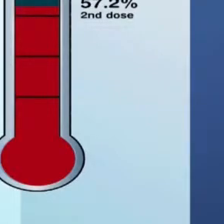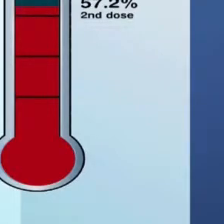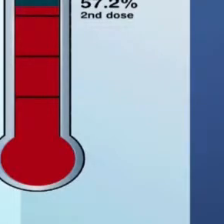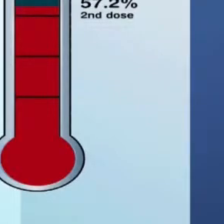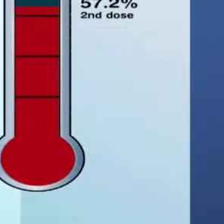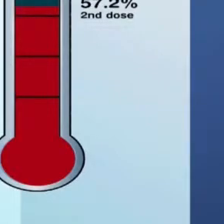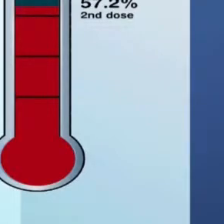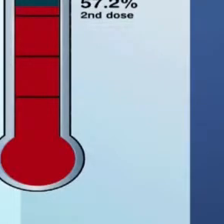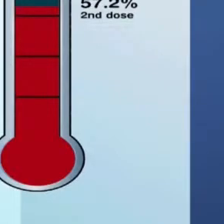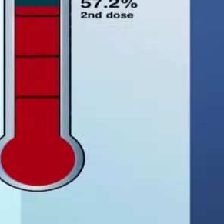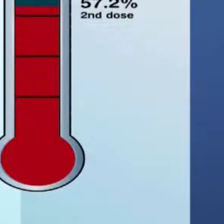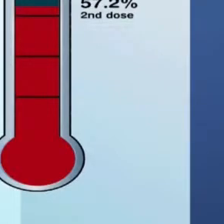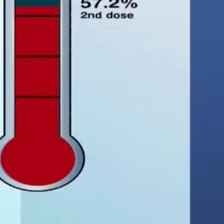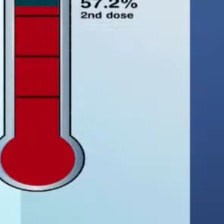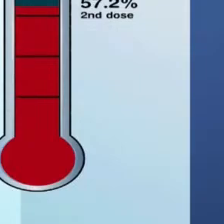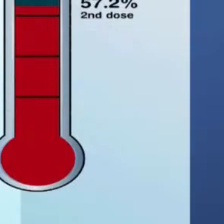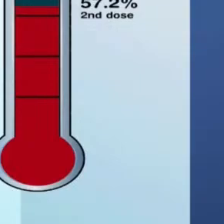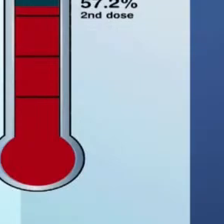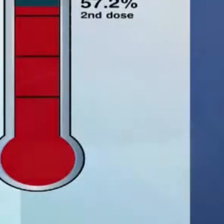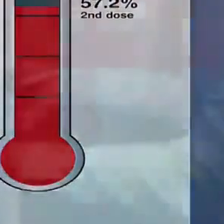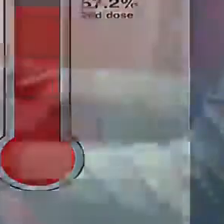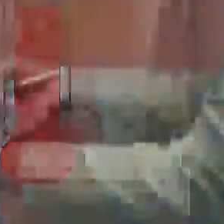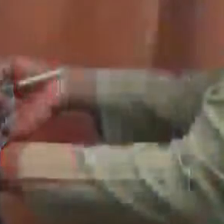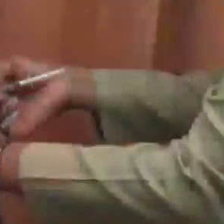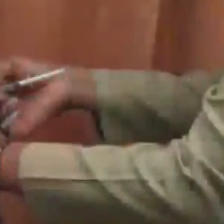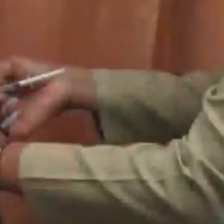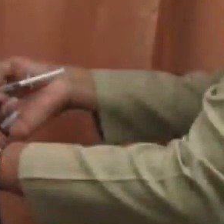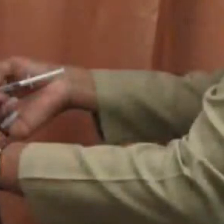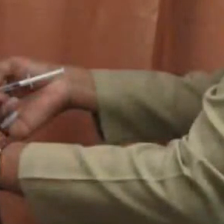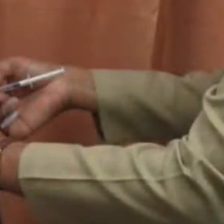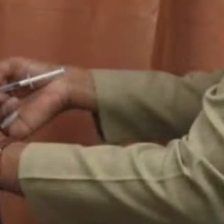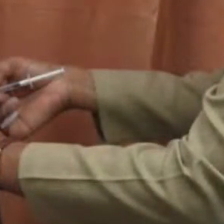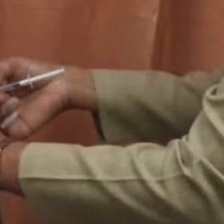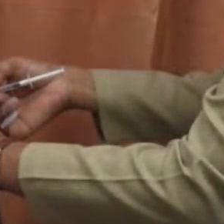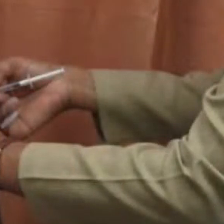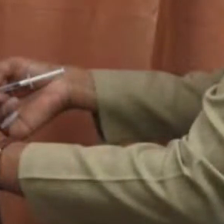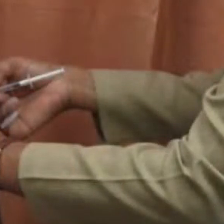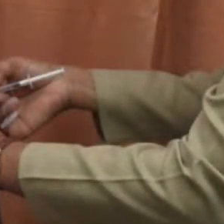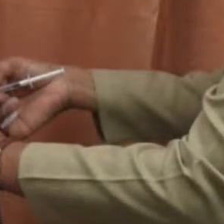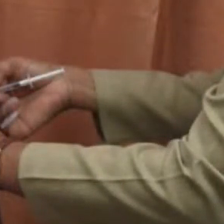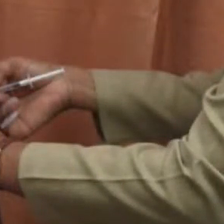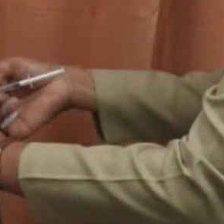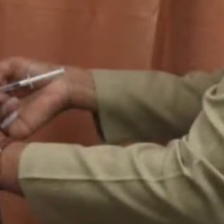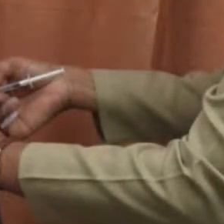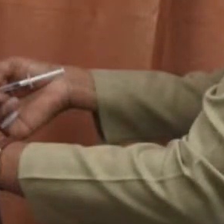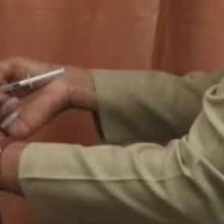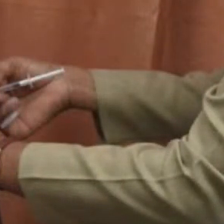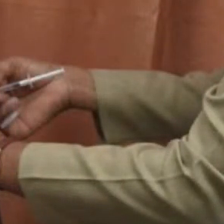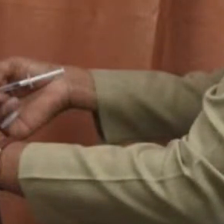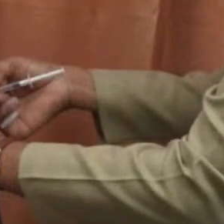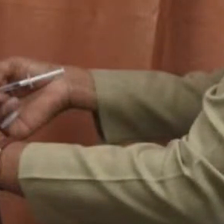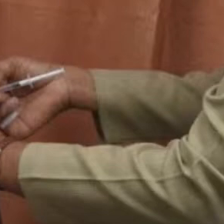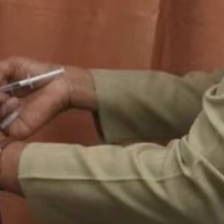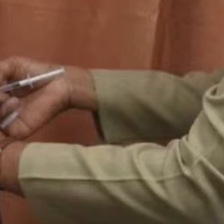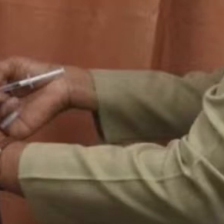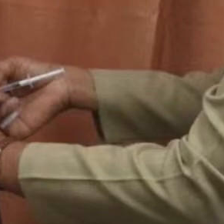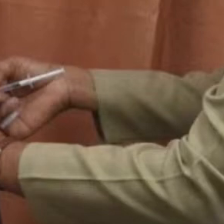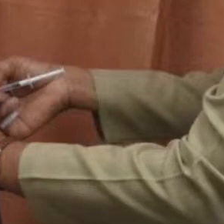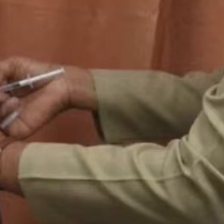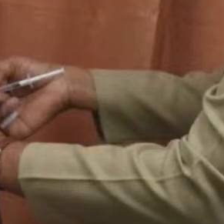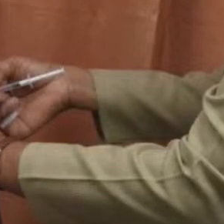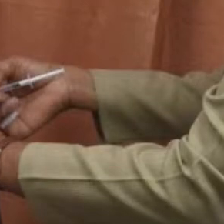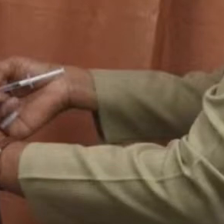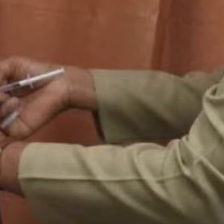Persons who have received their first dose, next slide please, of the vaccine between June 3rd and